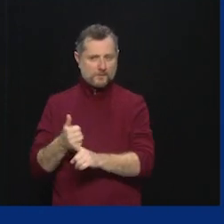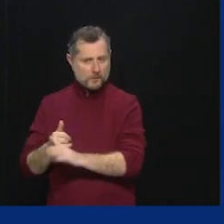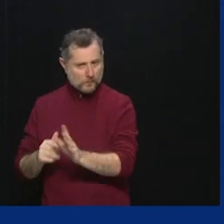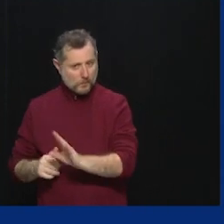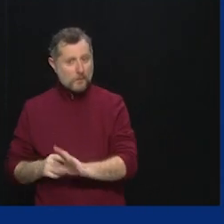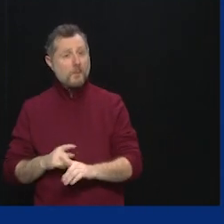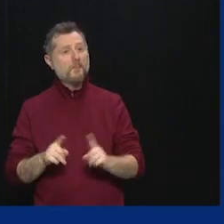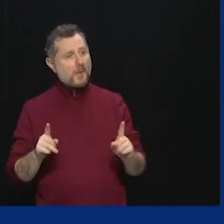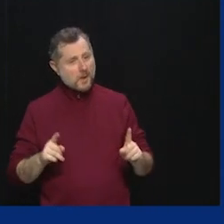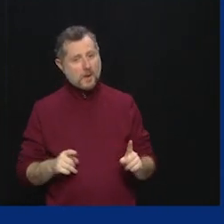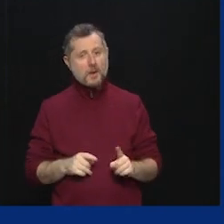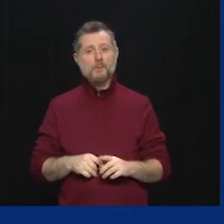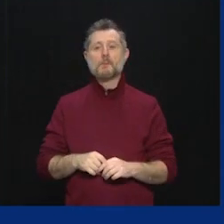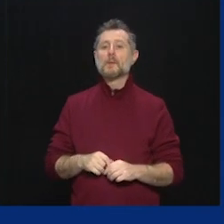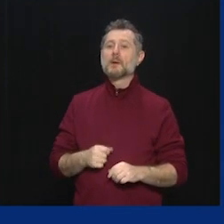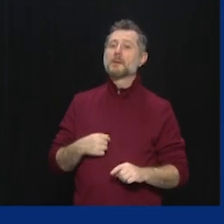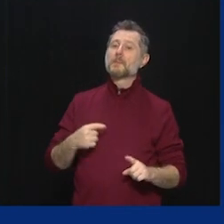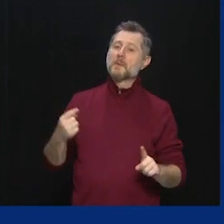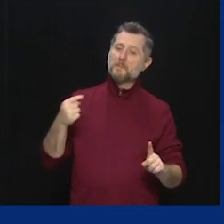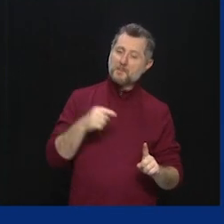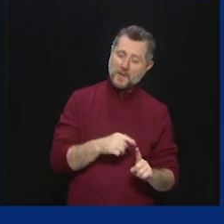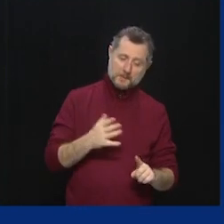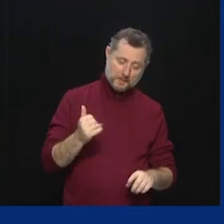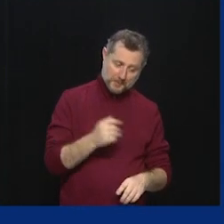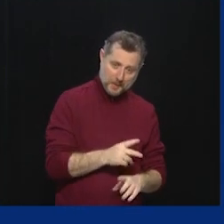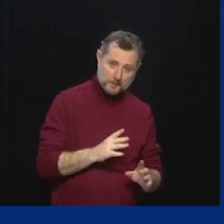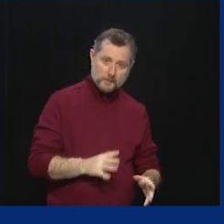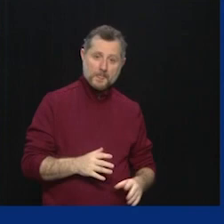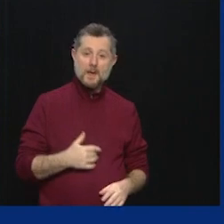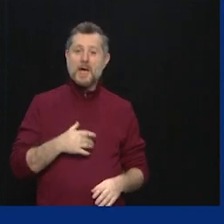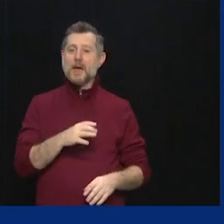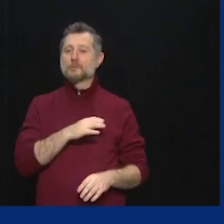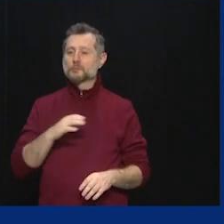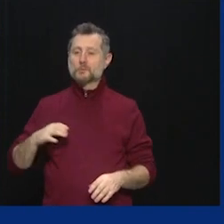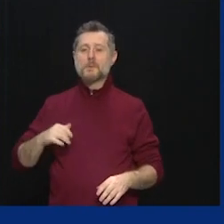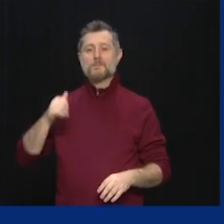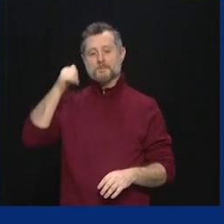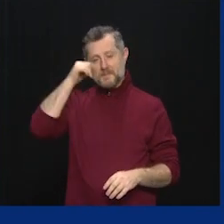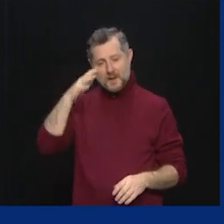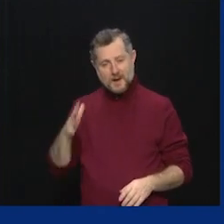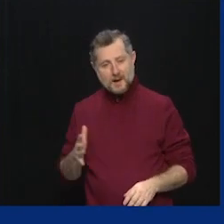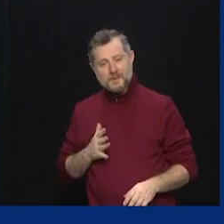area, Congressman Gregory Meeks.